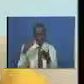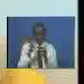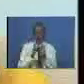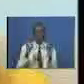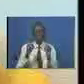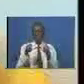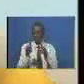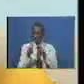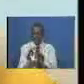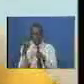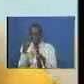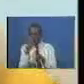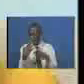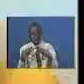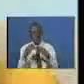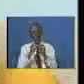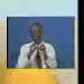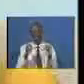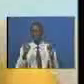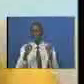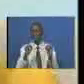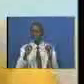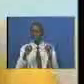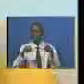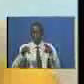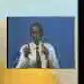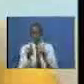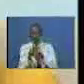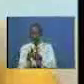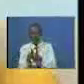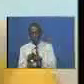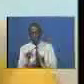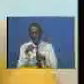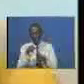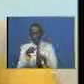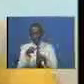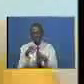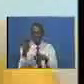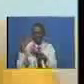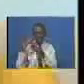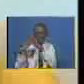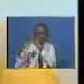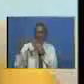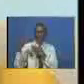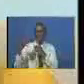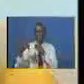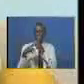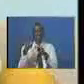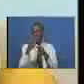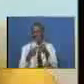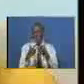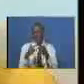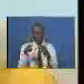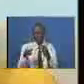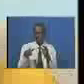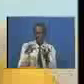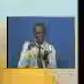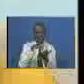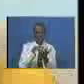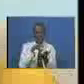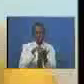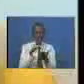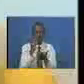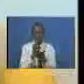the eyes and I'm an eye specialist I'm an ophthalmologist for last 37 years so this is a condition where it's genetic